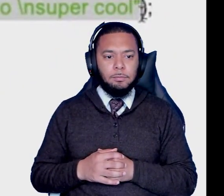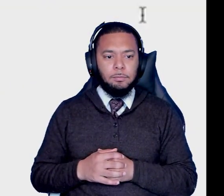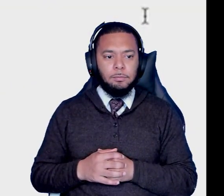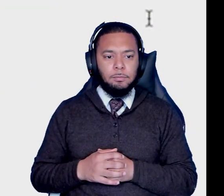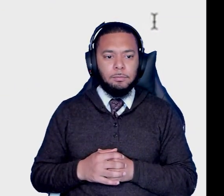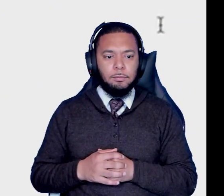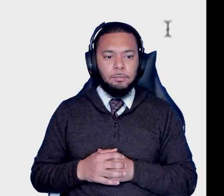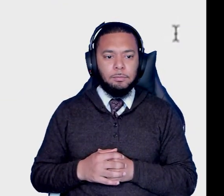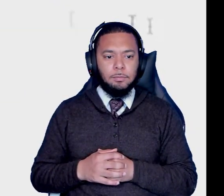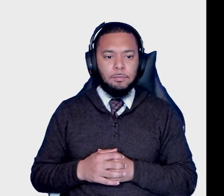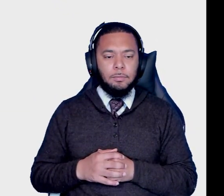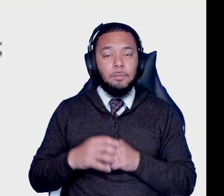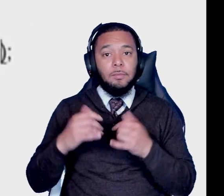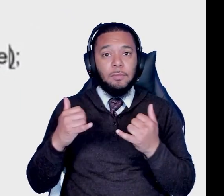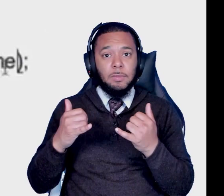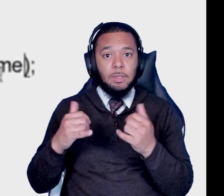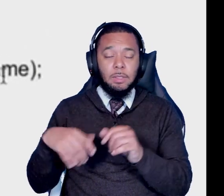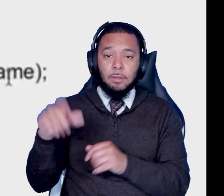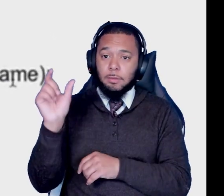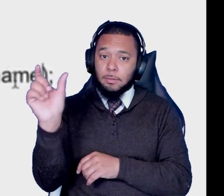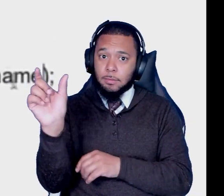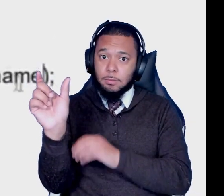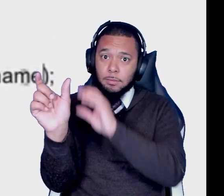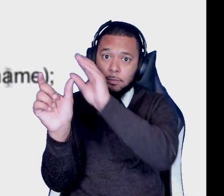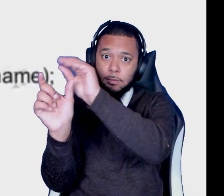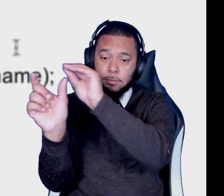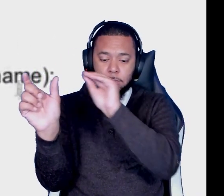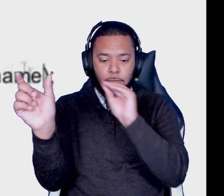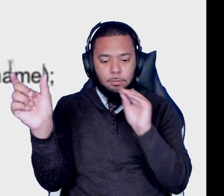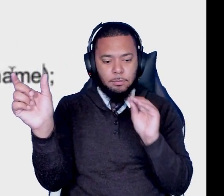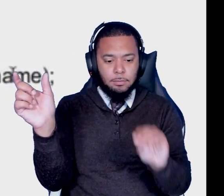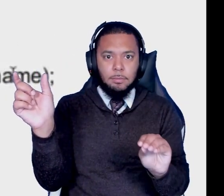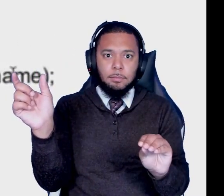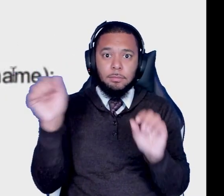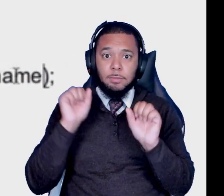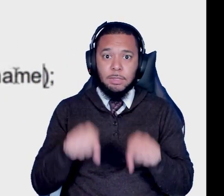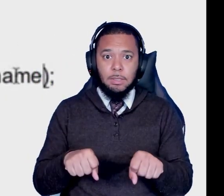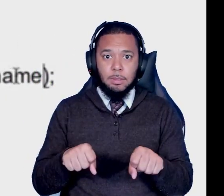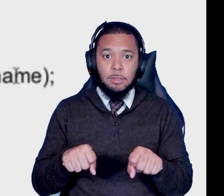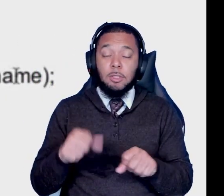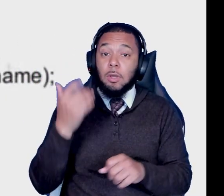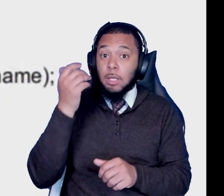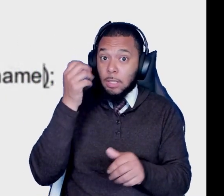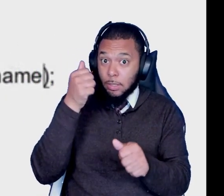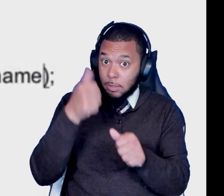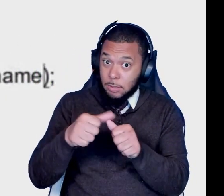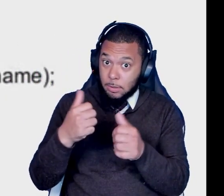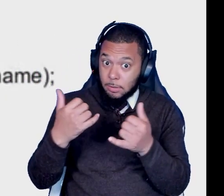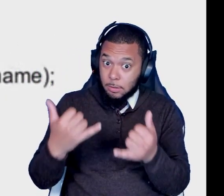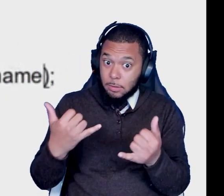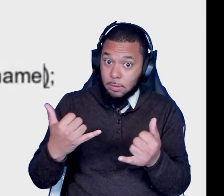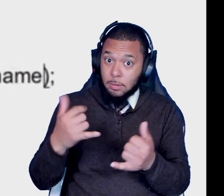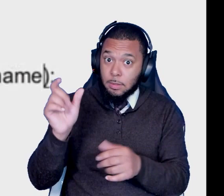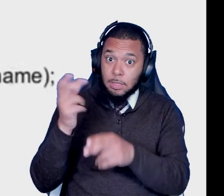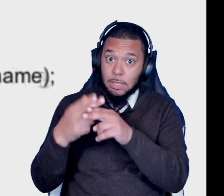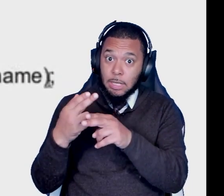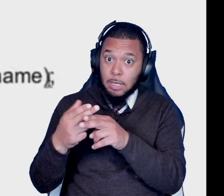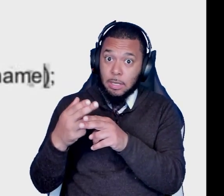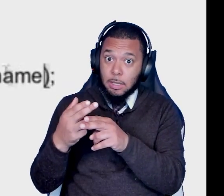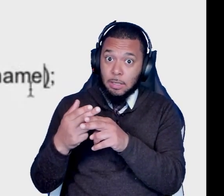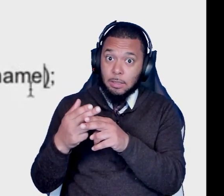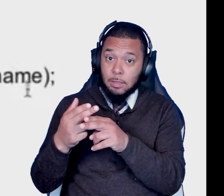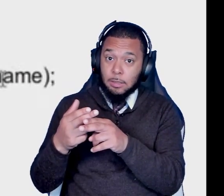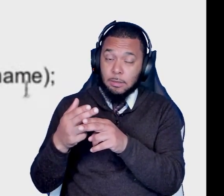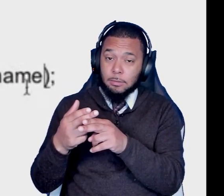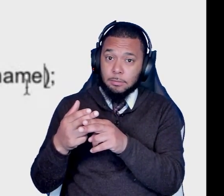that name. So notice how now if I use the word name, it will print